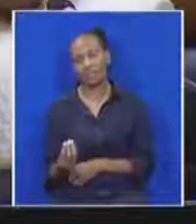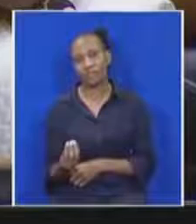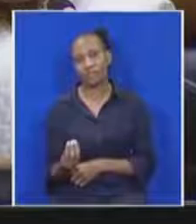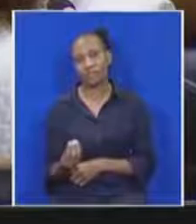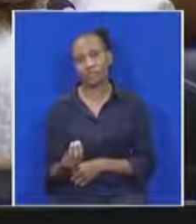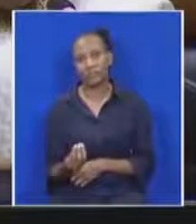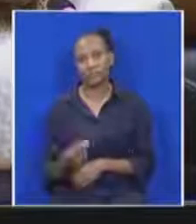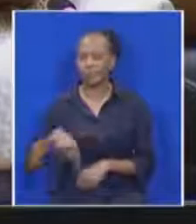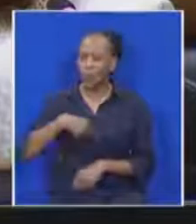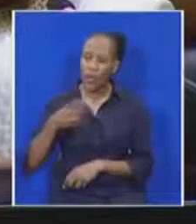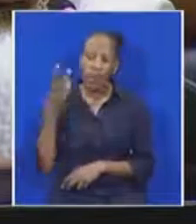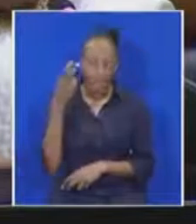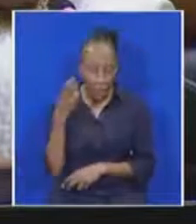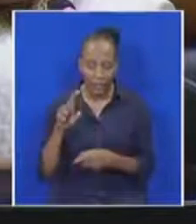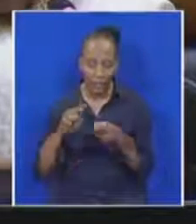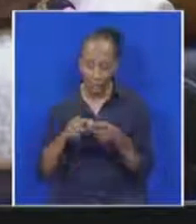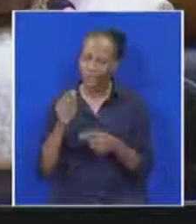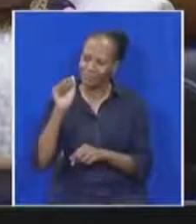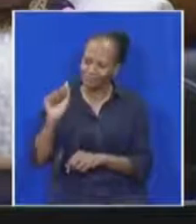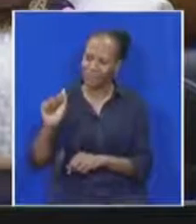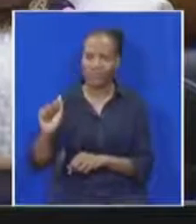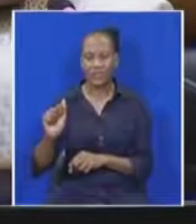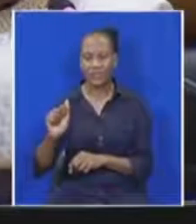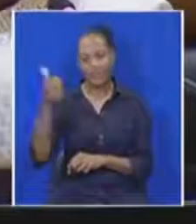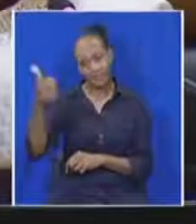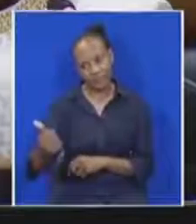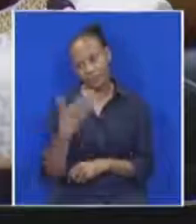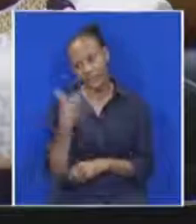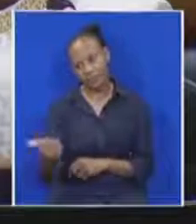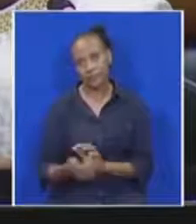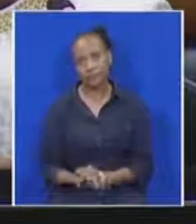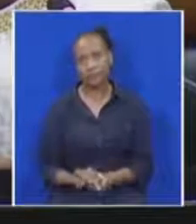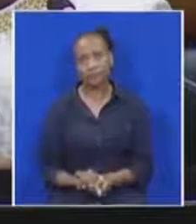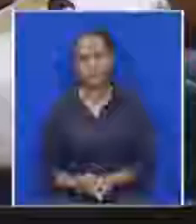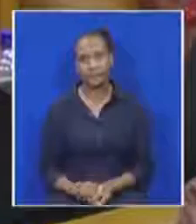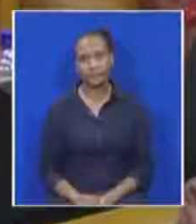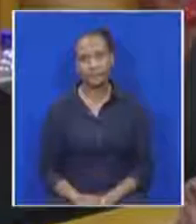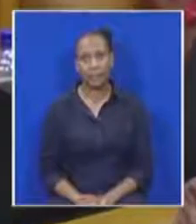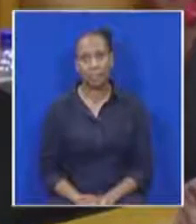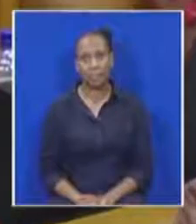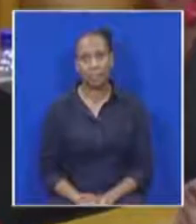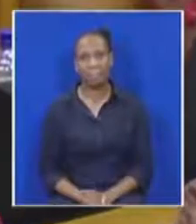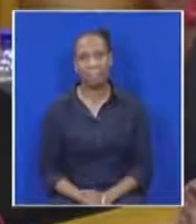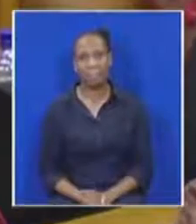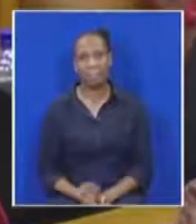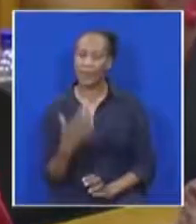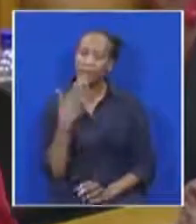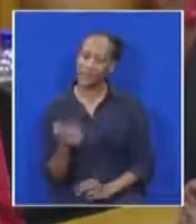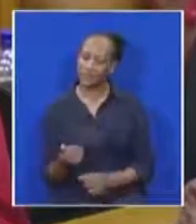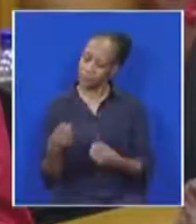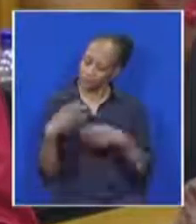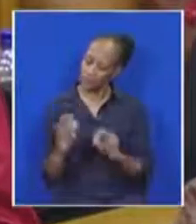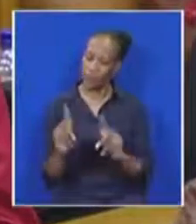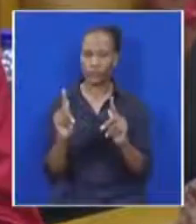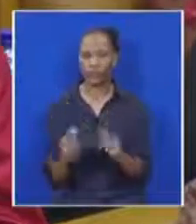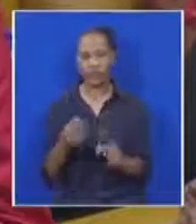We have listened to numerous points of order from you. It's allowed in terms of Rule 14S and 14U of the joint rules. Please recognize me